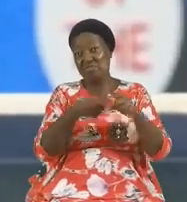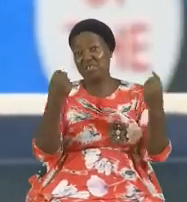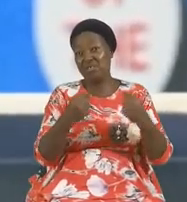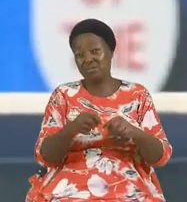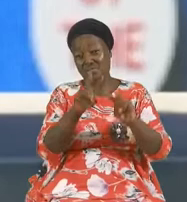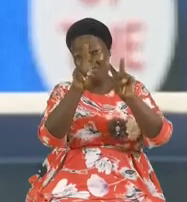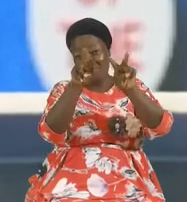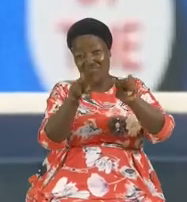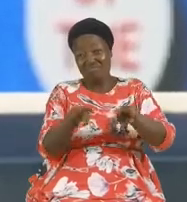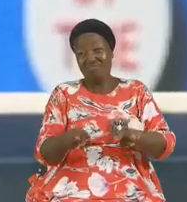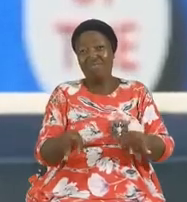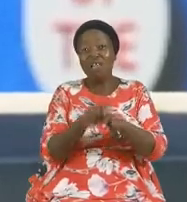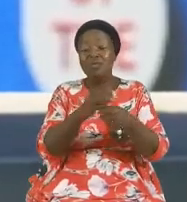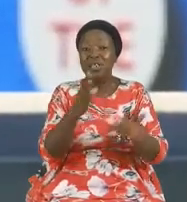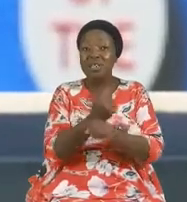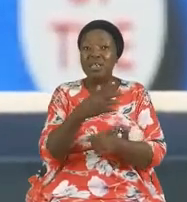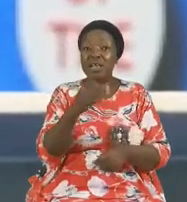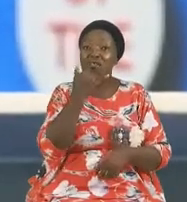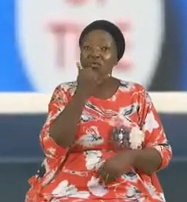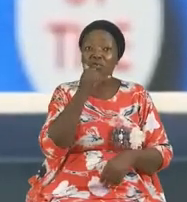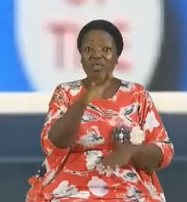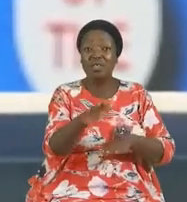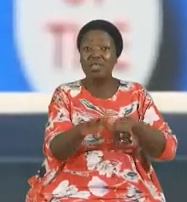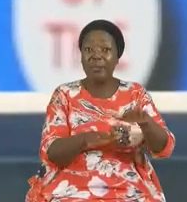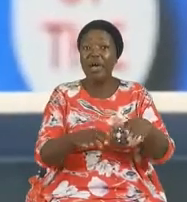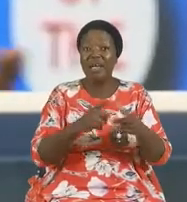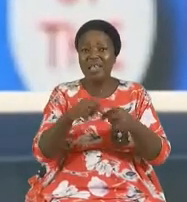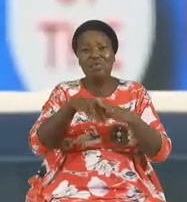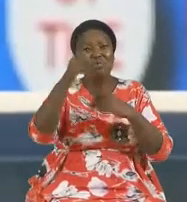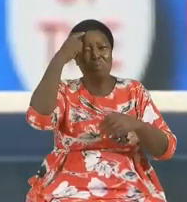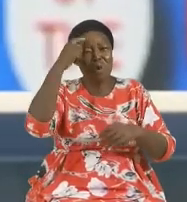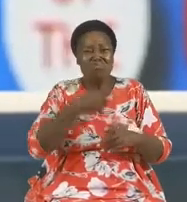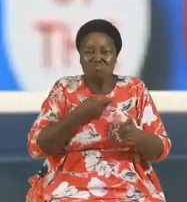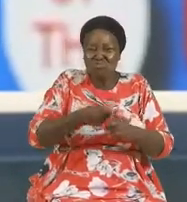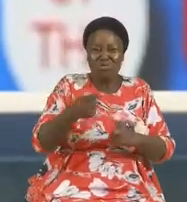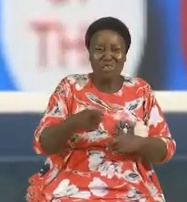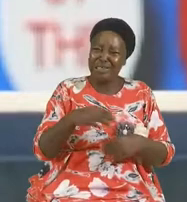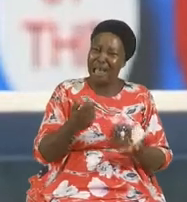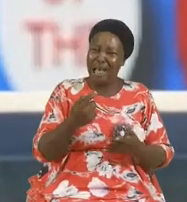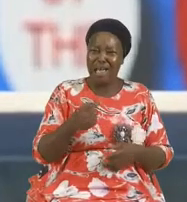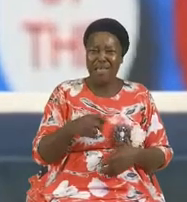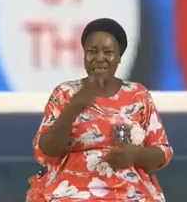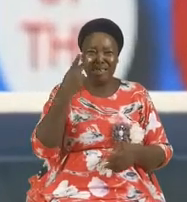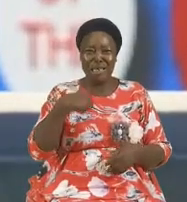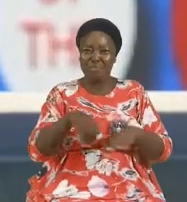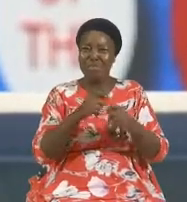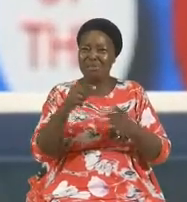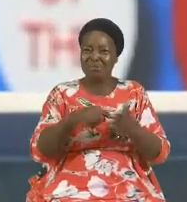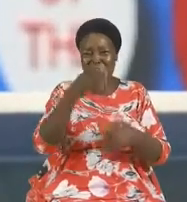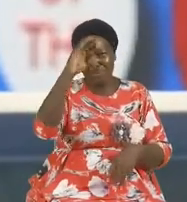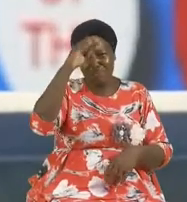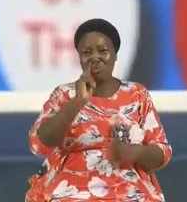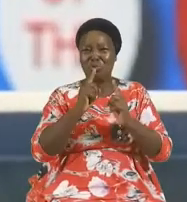now born again, and he looks at you as if you've taken the wrong step. And in your mind, you feel